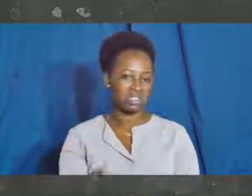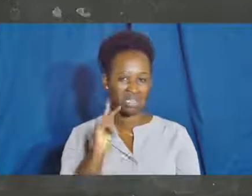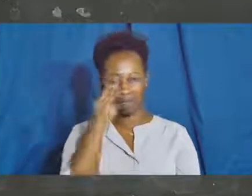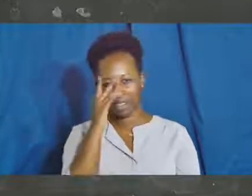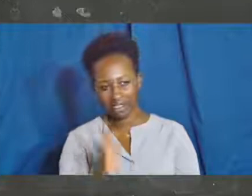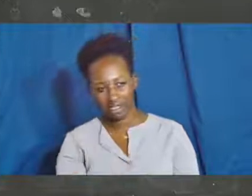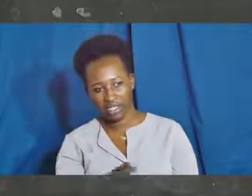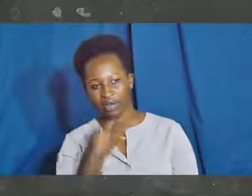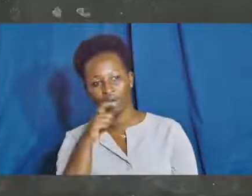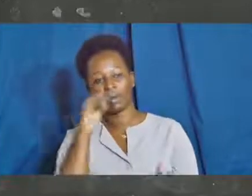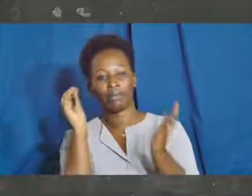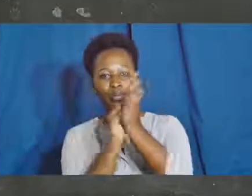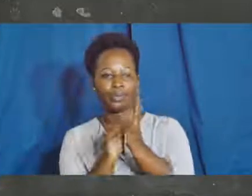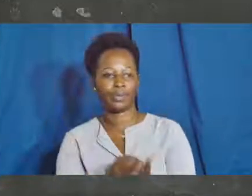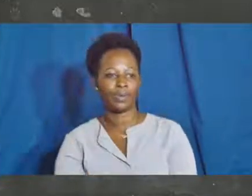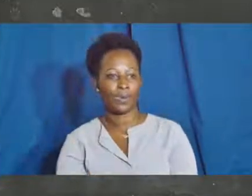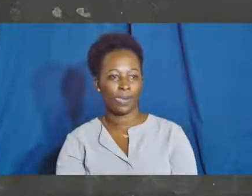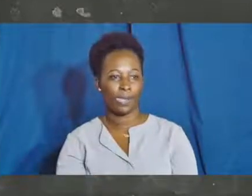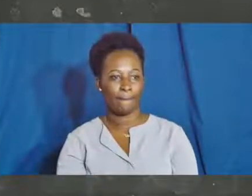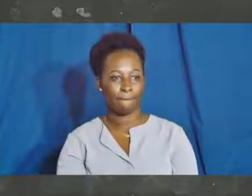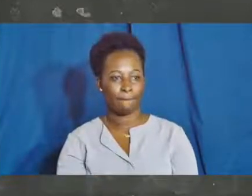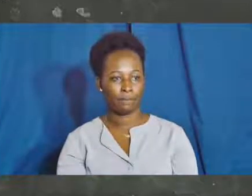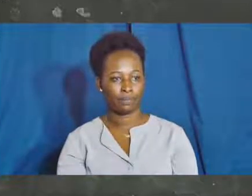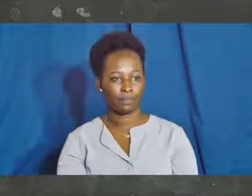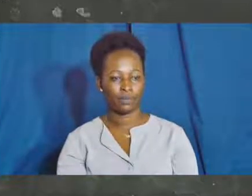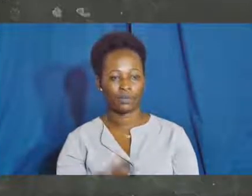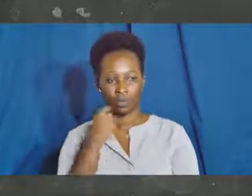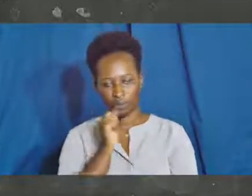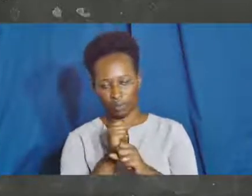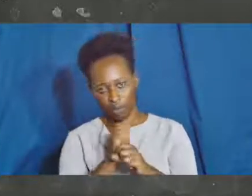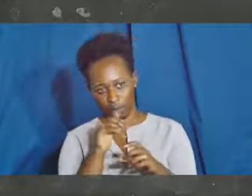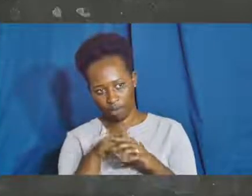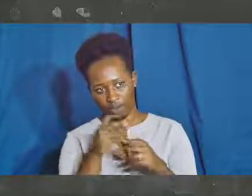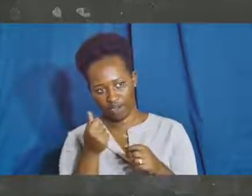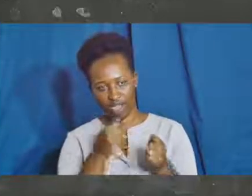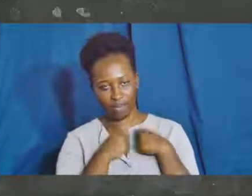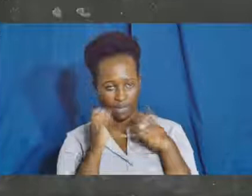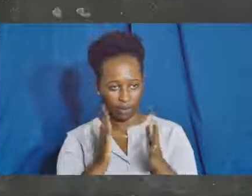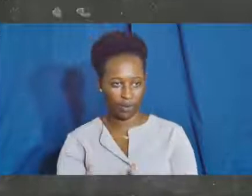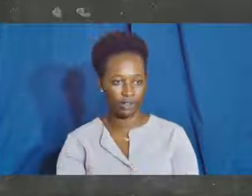what? You have to indicate it here. So we are operating in Rwandan francs.